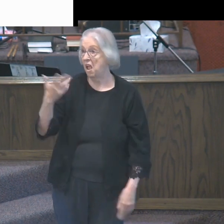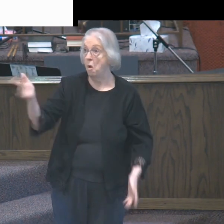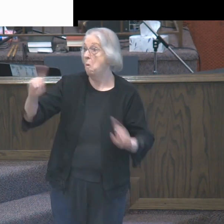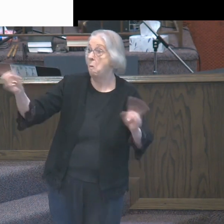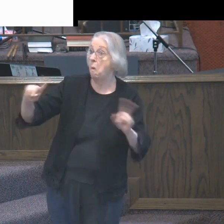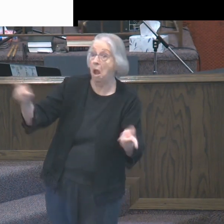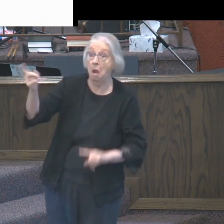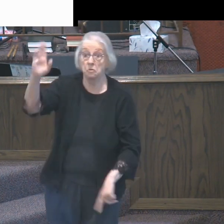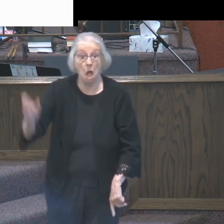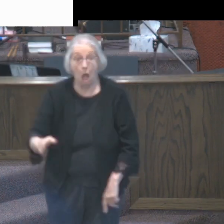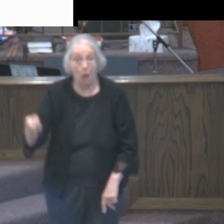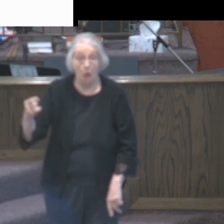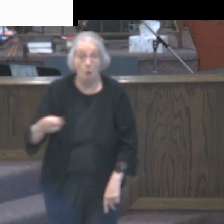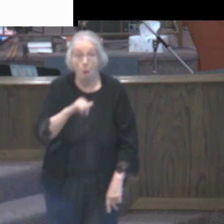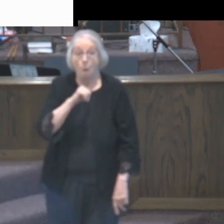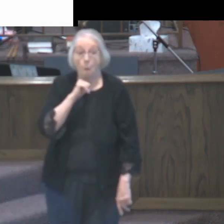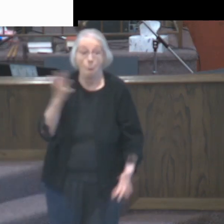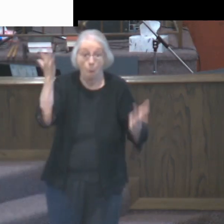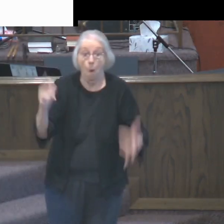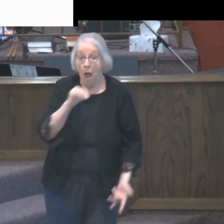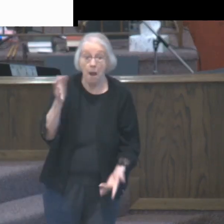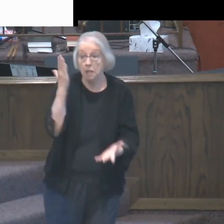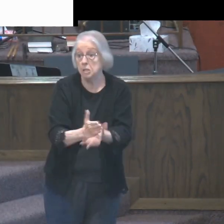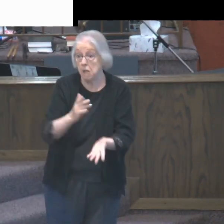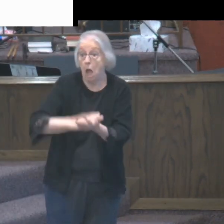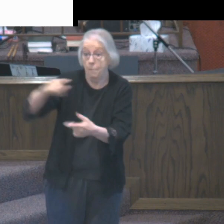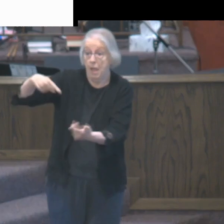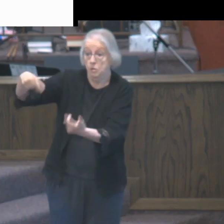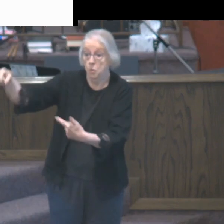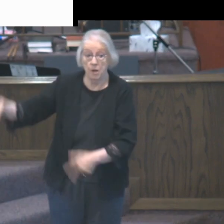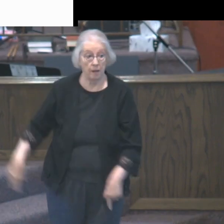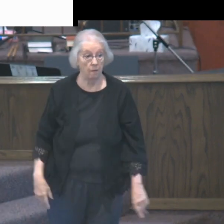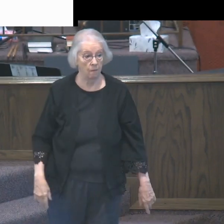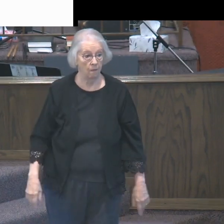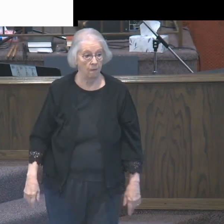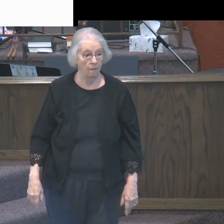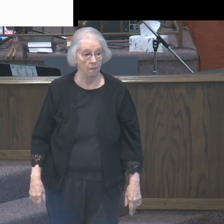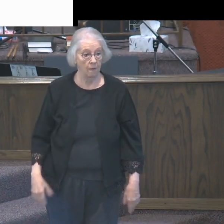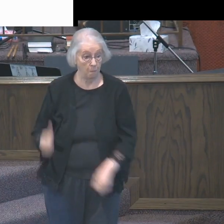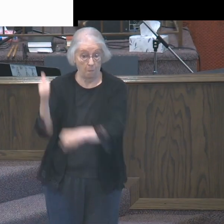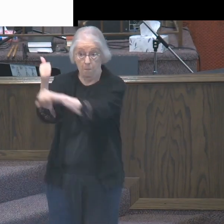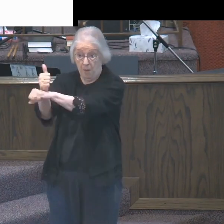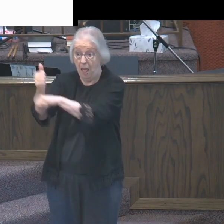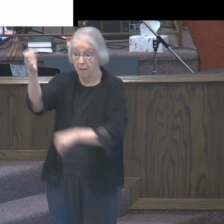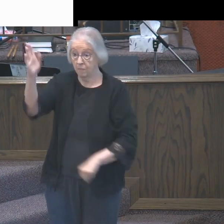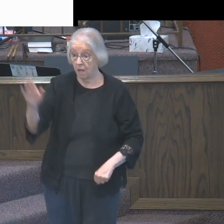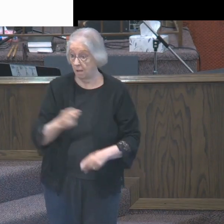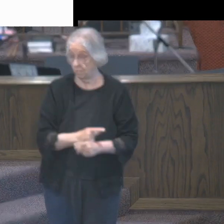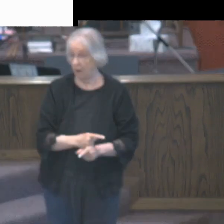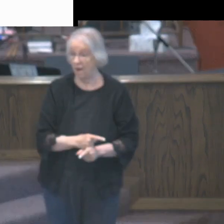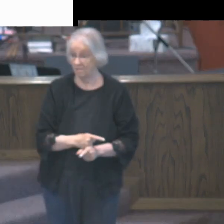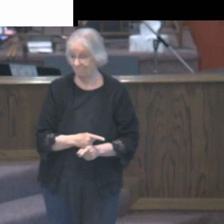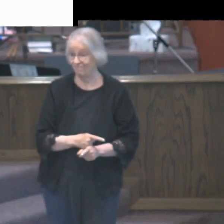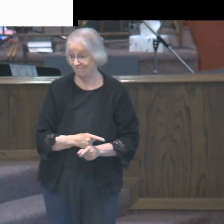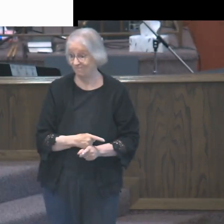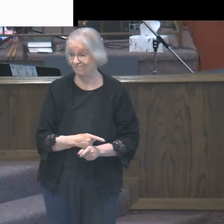not only do non-believers have, that we sometimes just kind of punt because we don't necessarily have the answer for them right on the